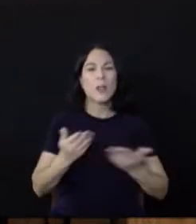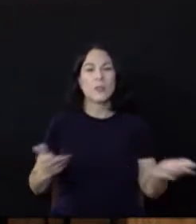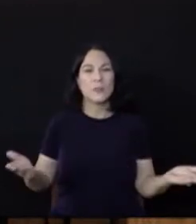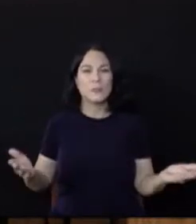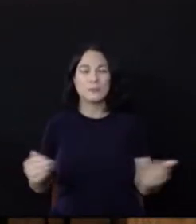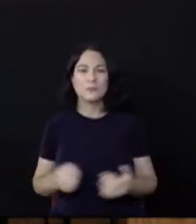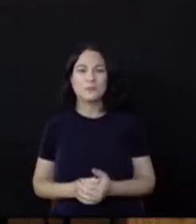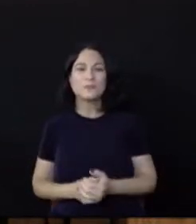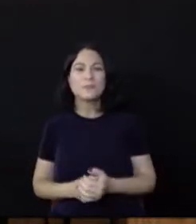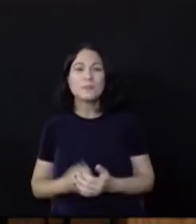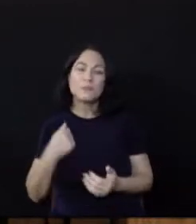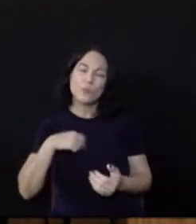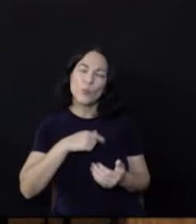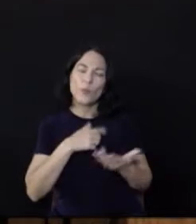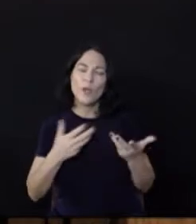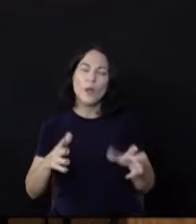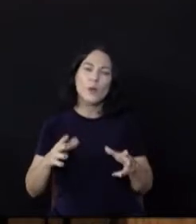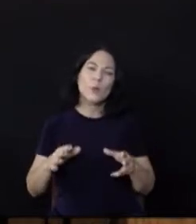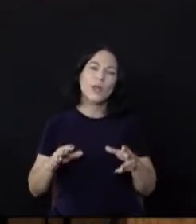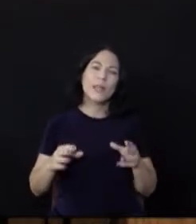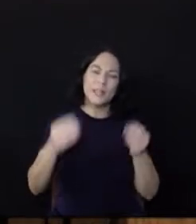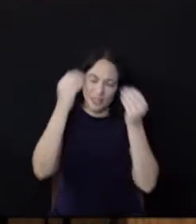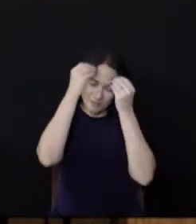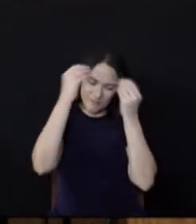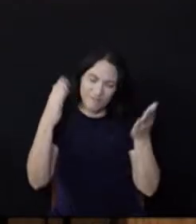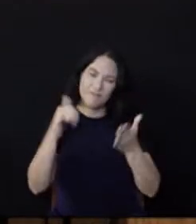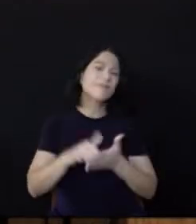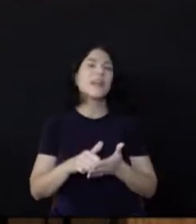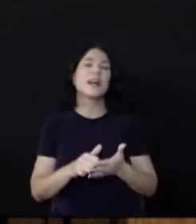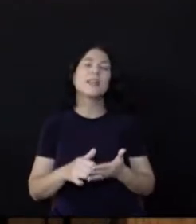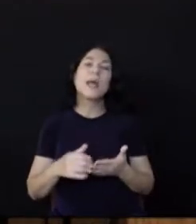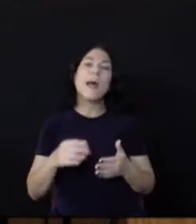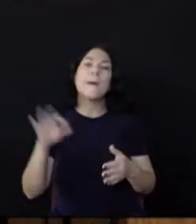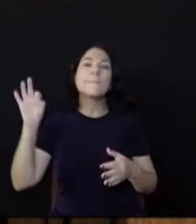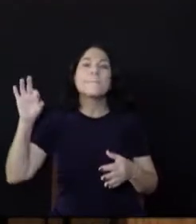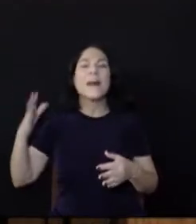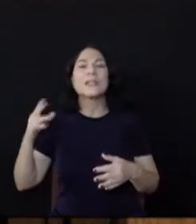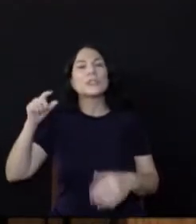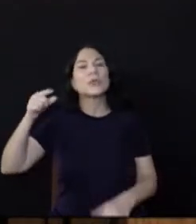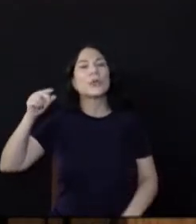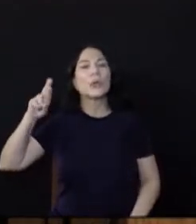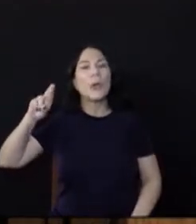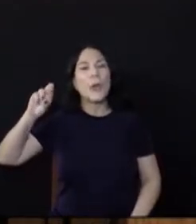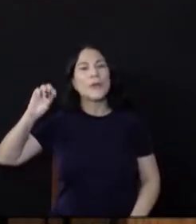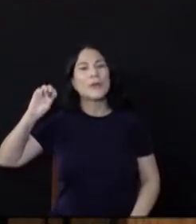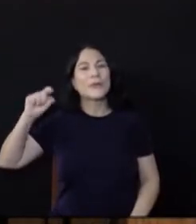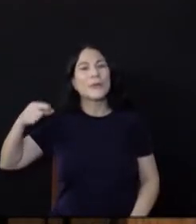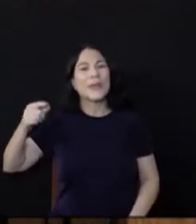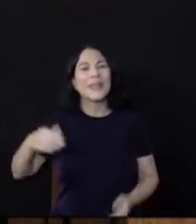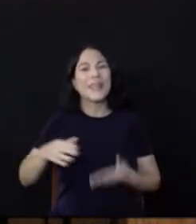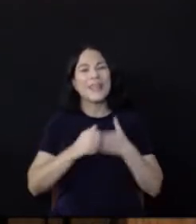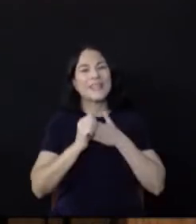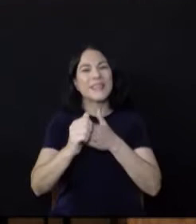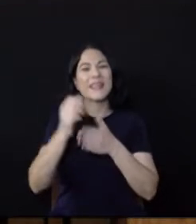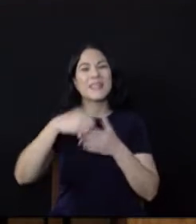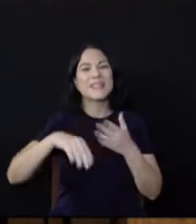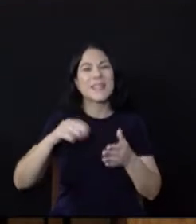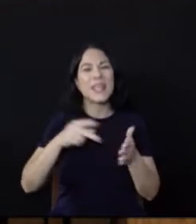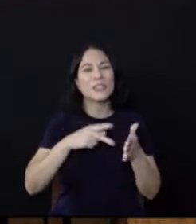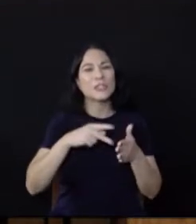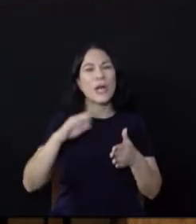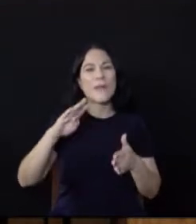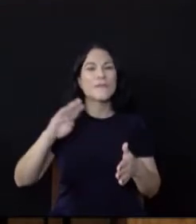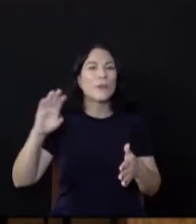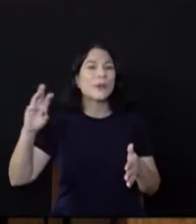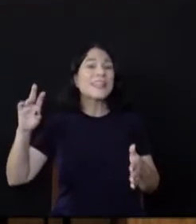shared that in many ways this morning, but including as Pastor Greg led us in Psalm 47, which we now attribute not to an